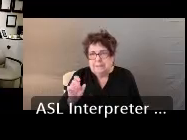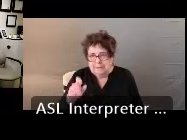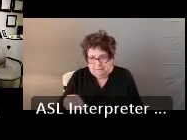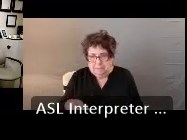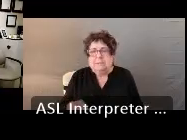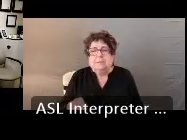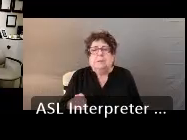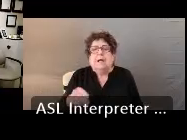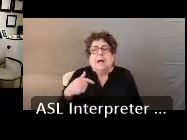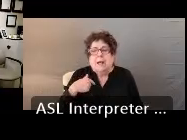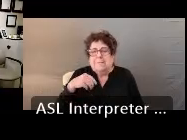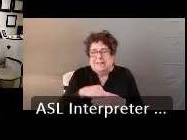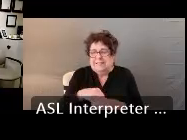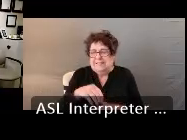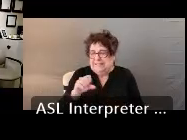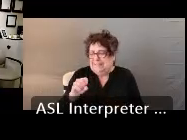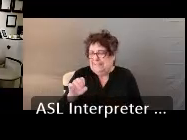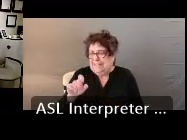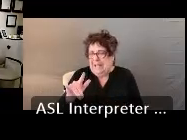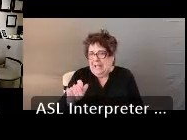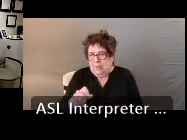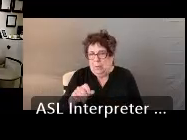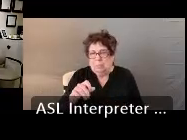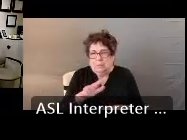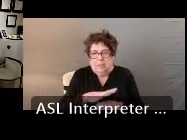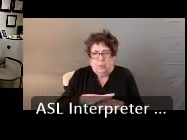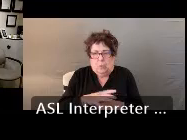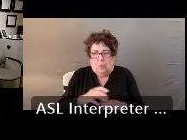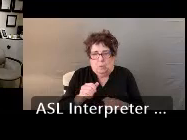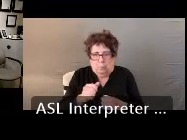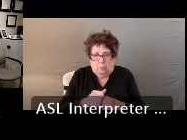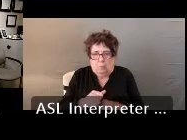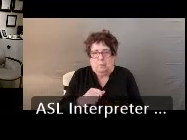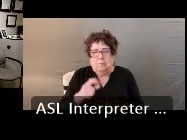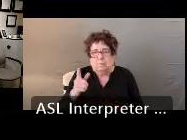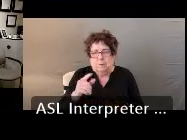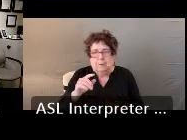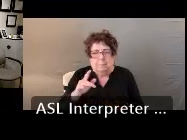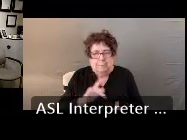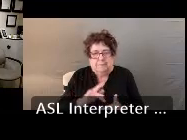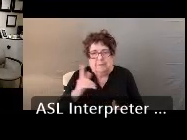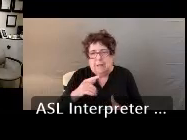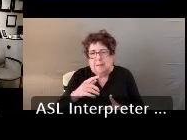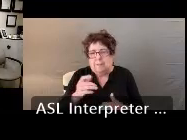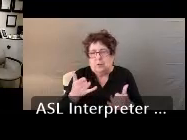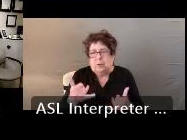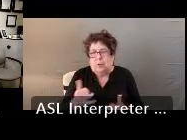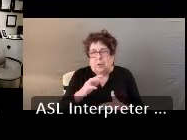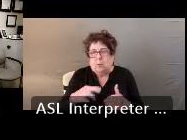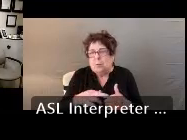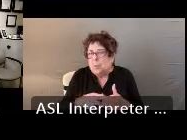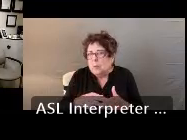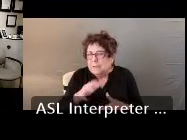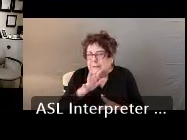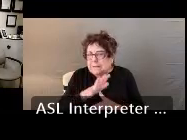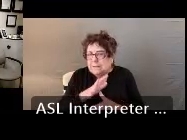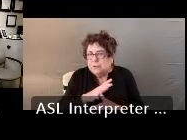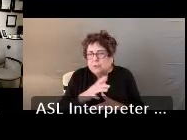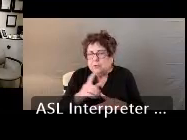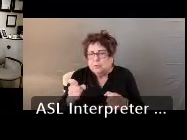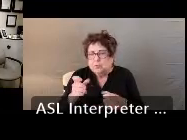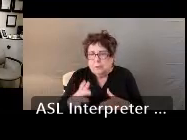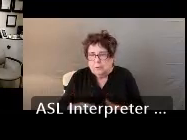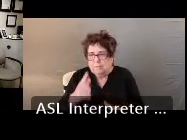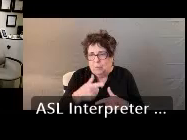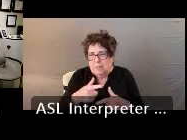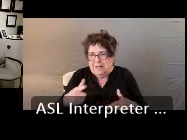UW Medicine. My current role is Senior Director for Language Access and Cultural Advocacy. UW Medicine, which is part